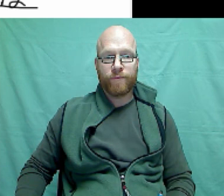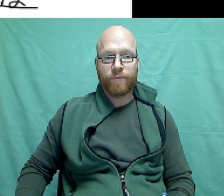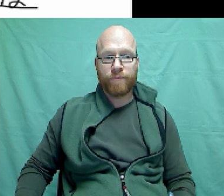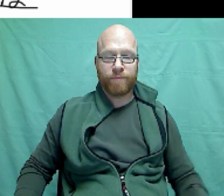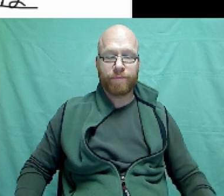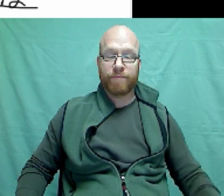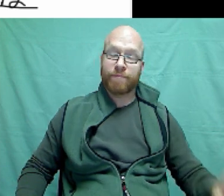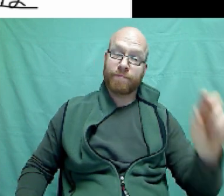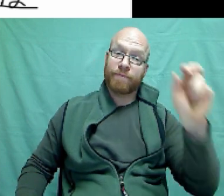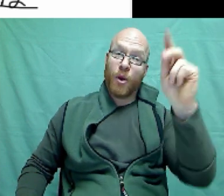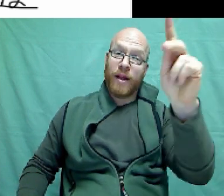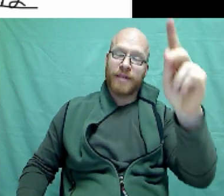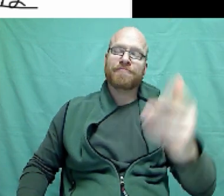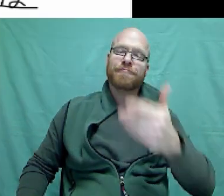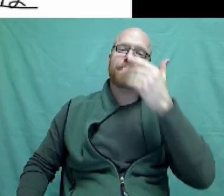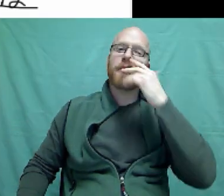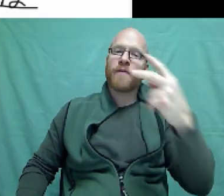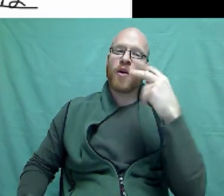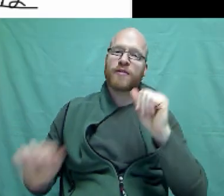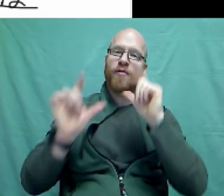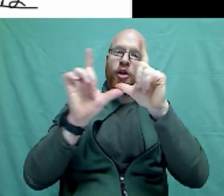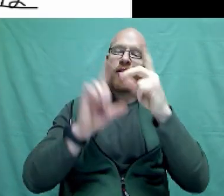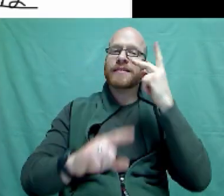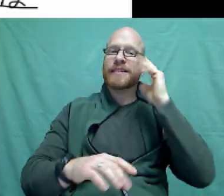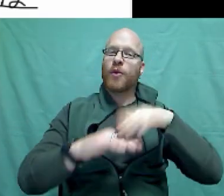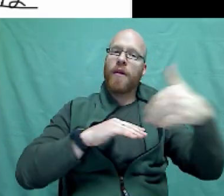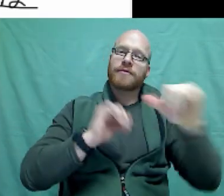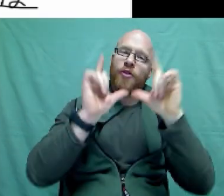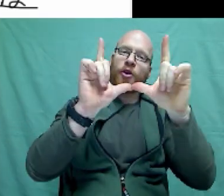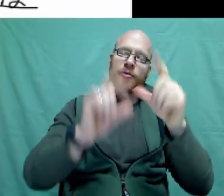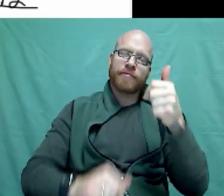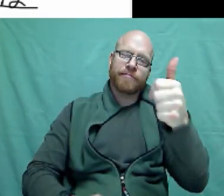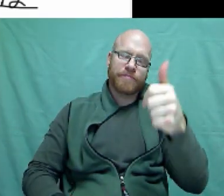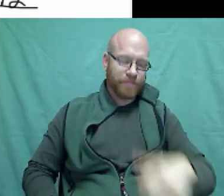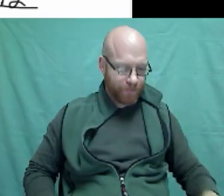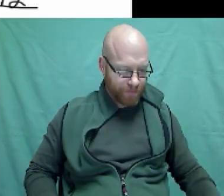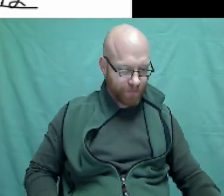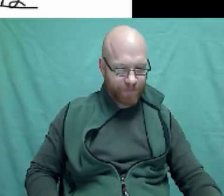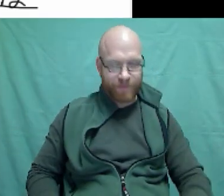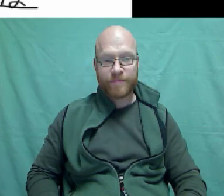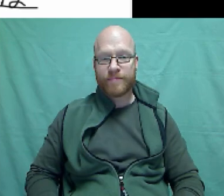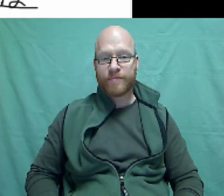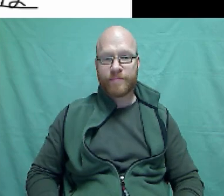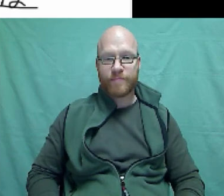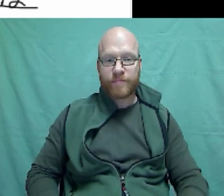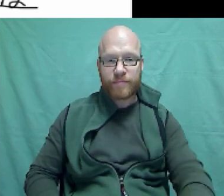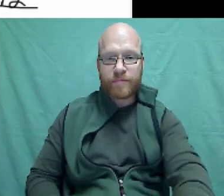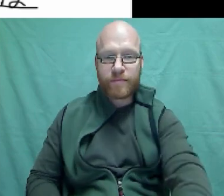Okay, thanks for watching this vlog. I'll see you next vlog. Have a good day. Bye bye.